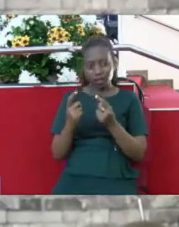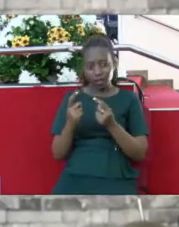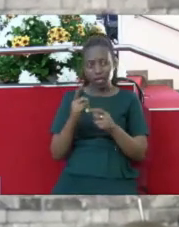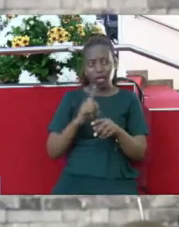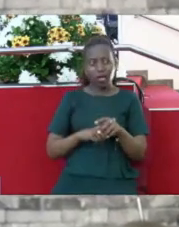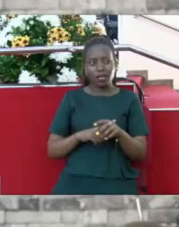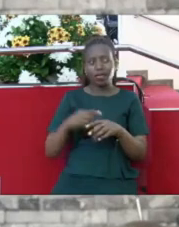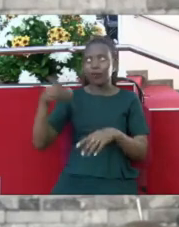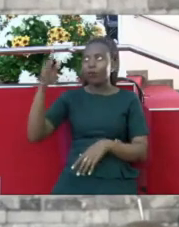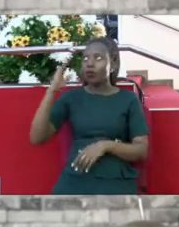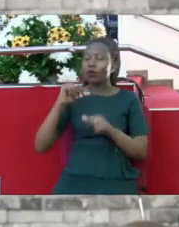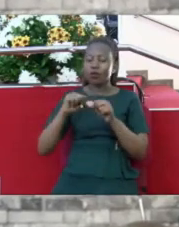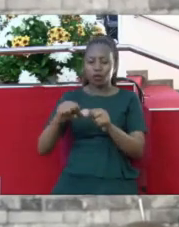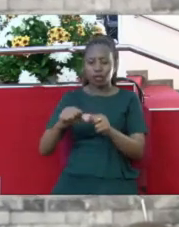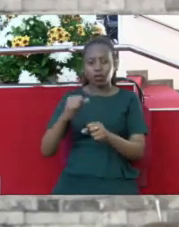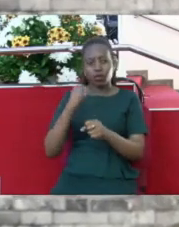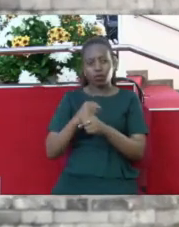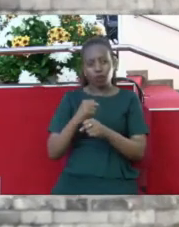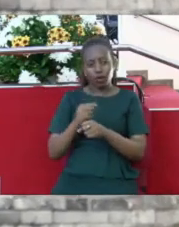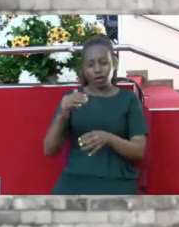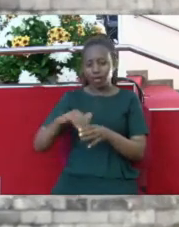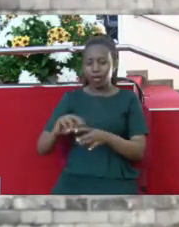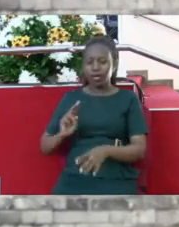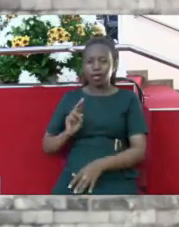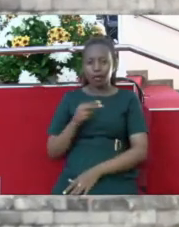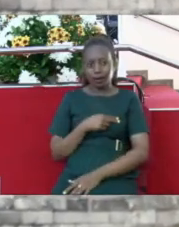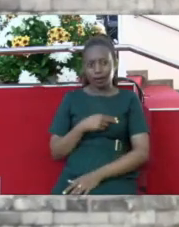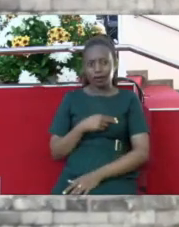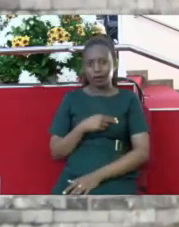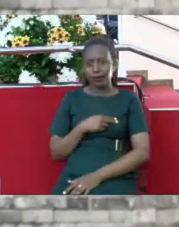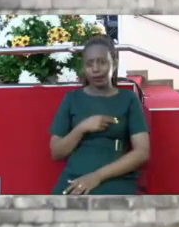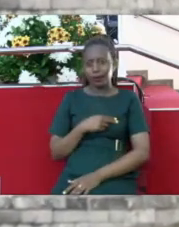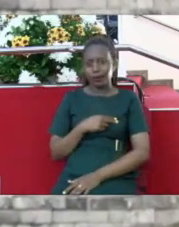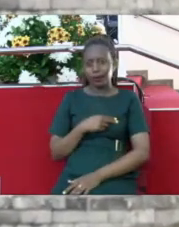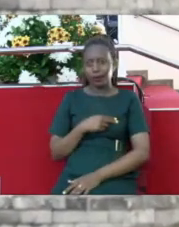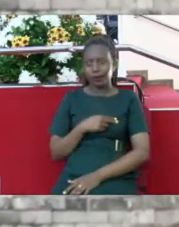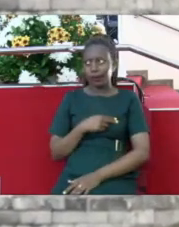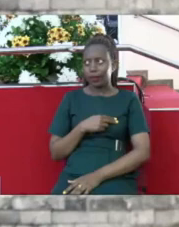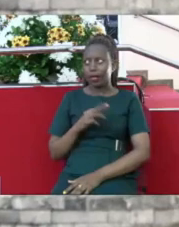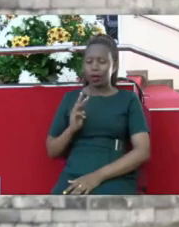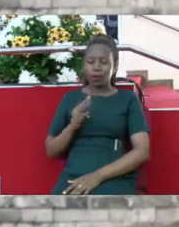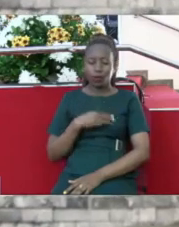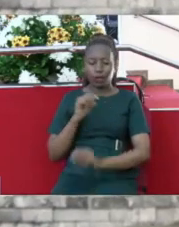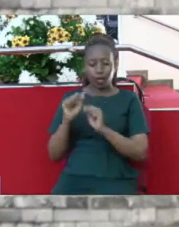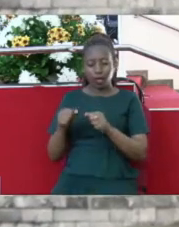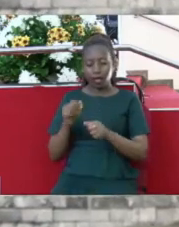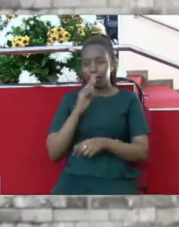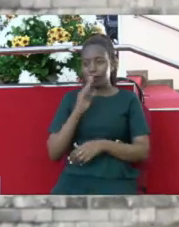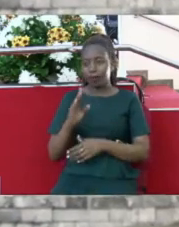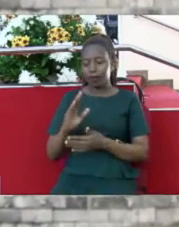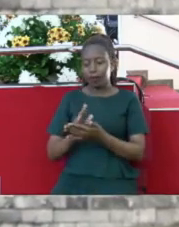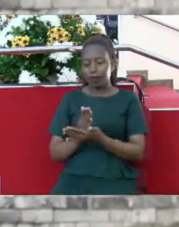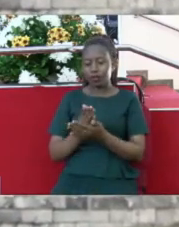his work through us and in us. Na napo Mungu anaendelea kutenda kazi yake kupitia sisi. We become partakers of the blessings of God. Tunakuwa washiriki katika